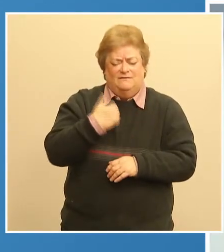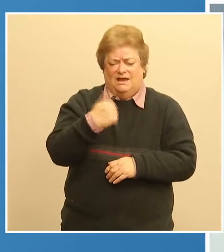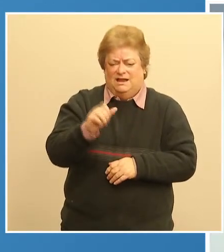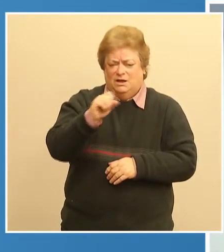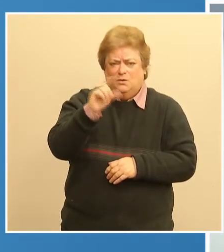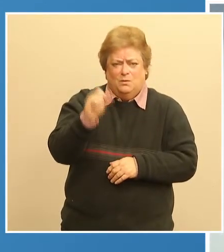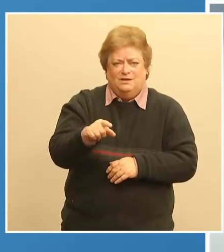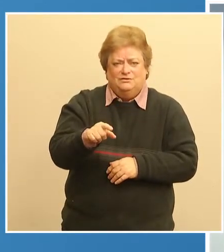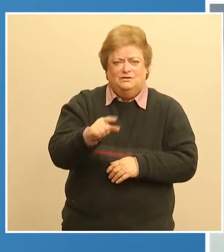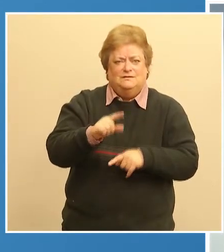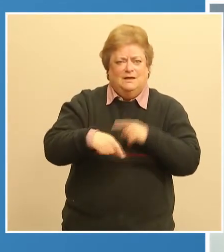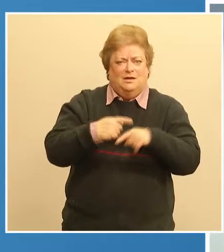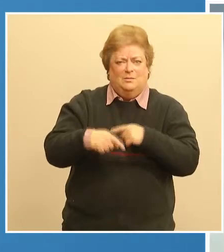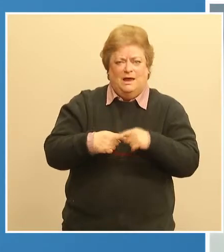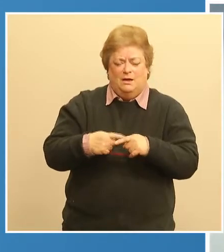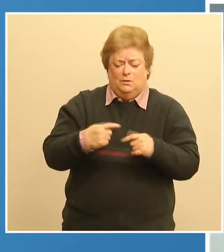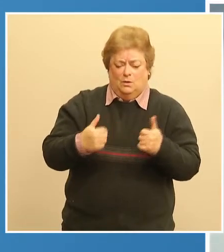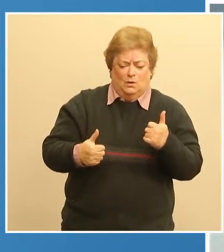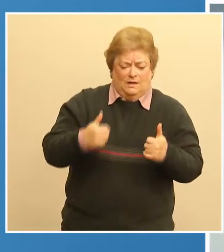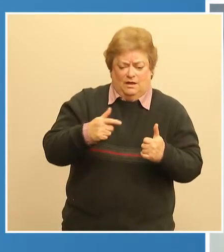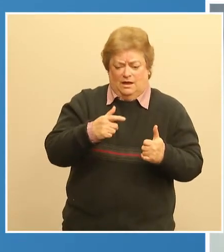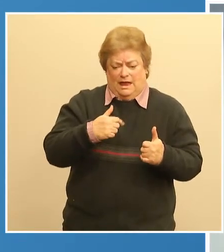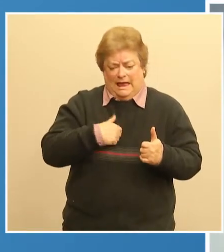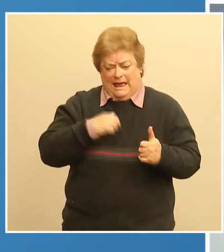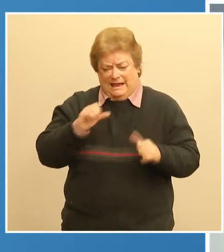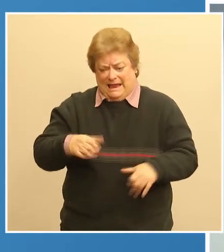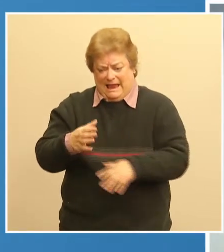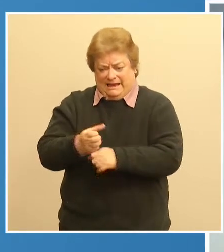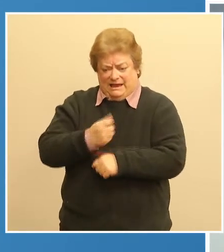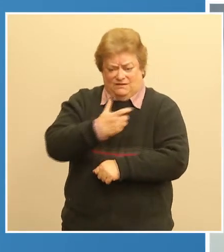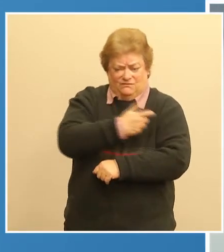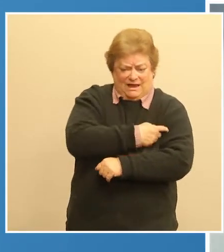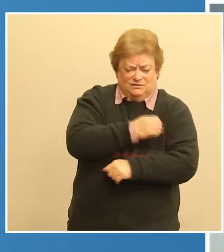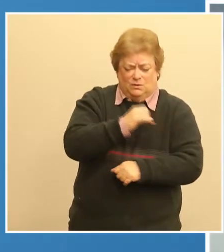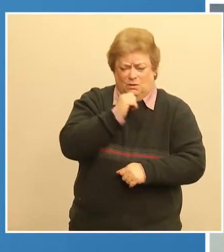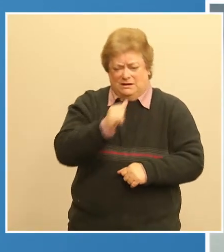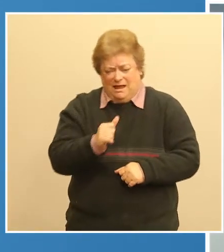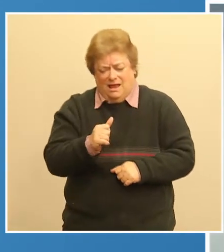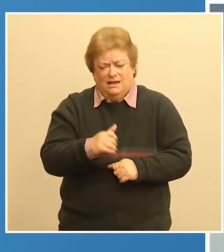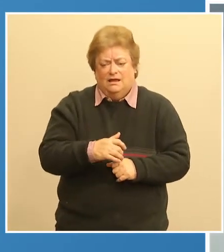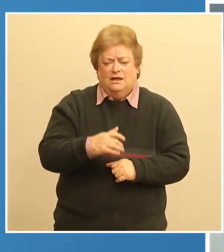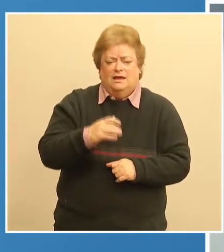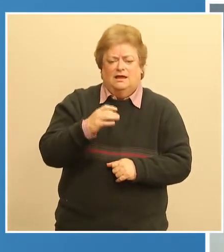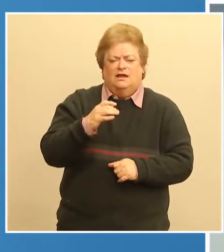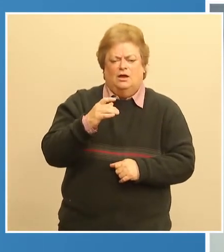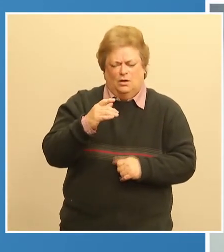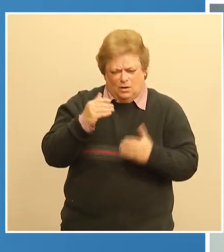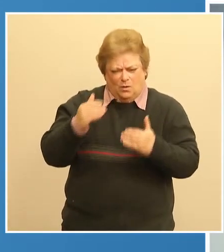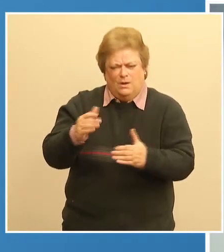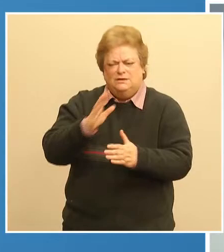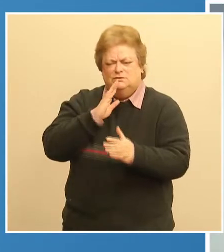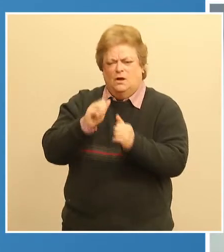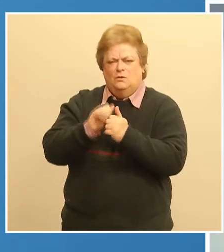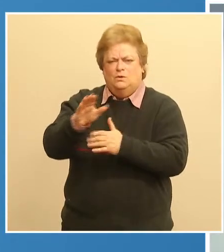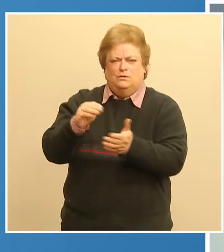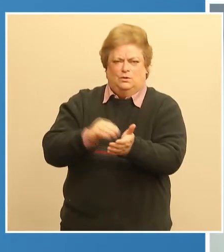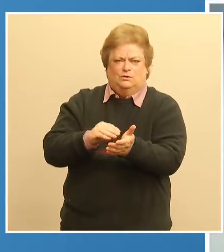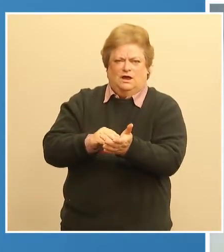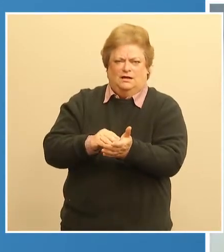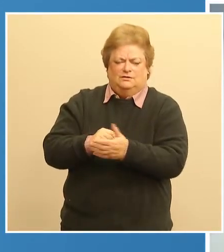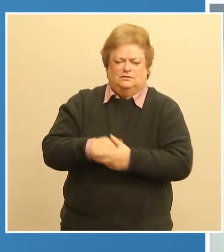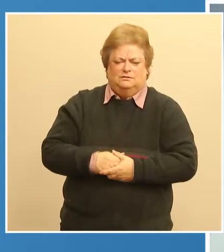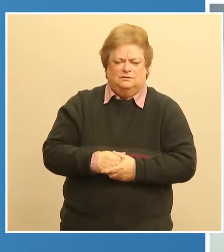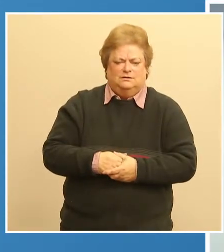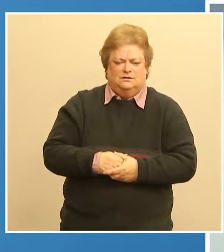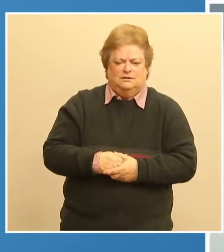questions about whether or not you can have it, whether or not you should have the vaccine, talk to your doctor about it. Don't talk